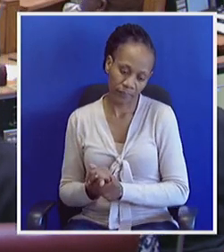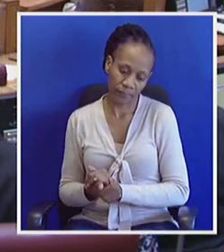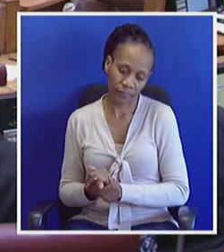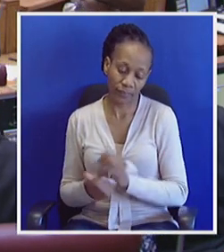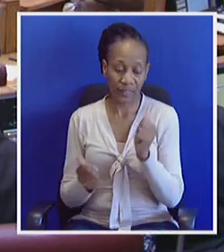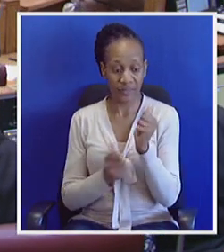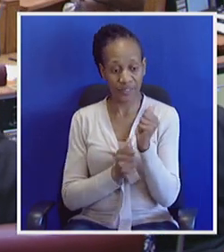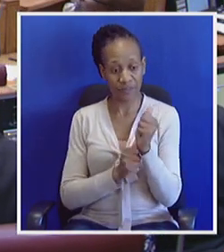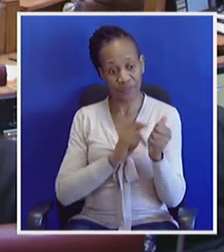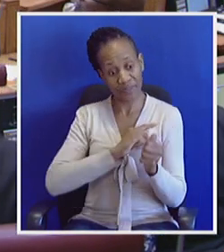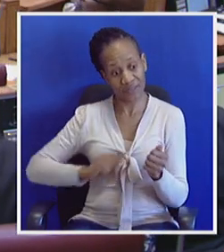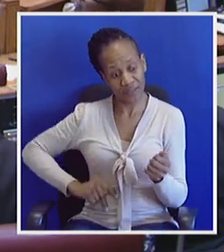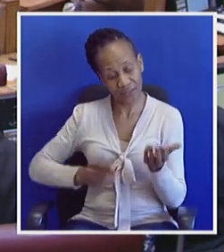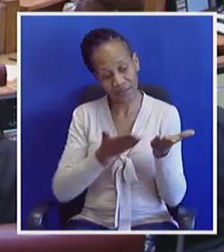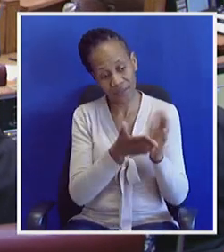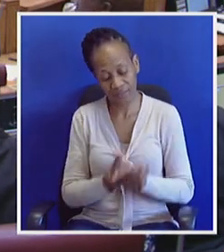Deputy President,